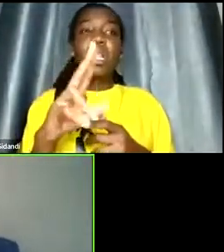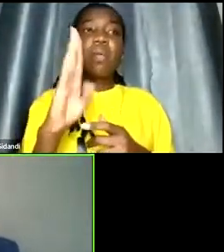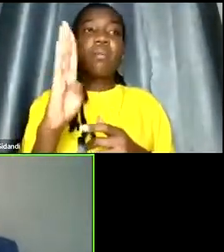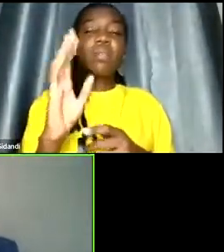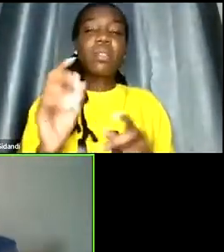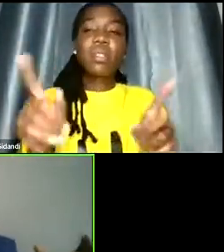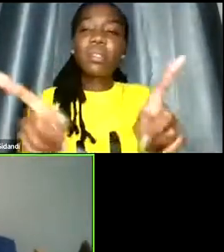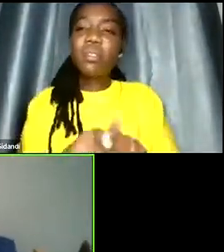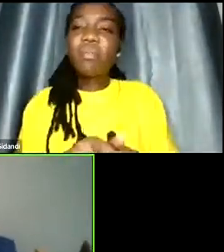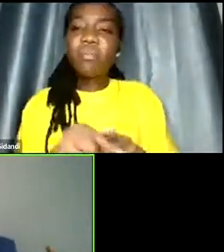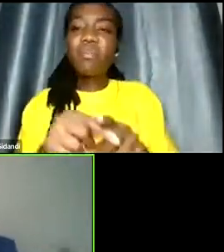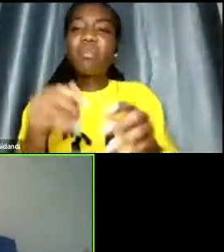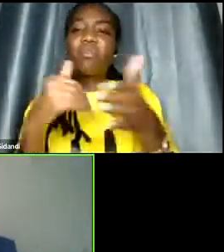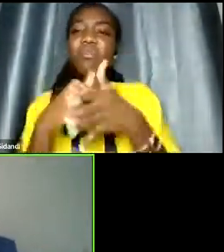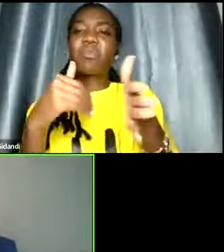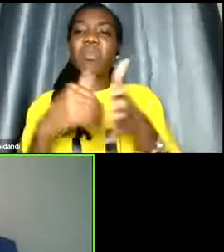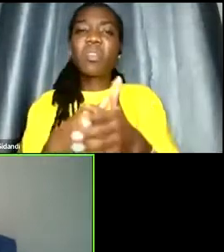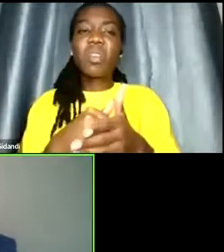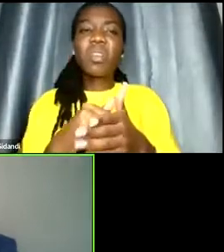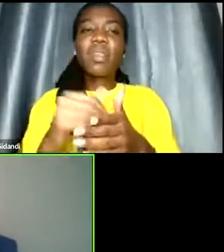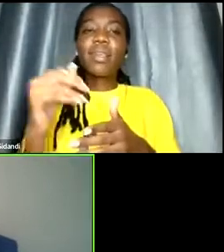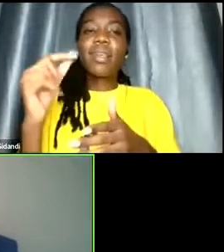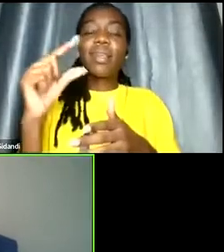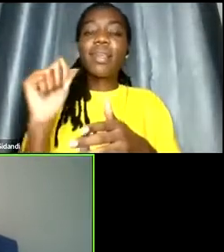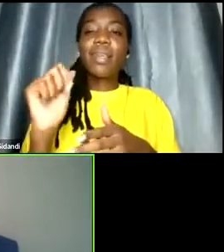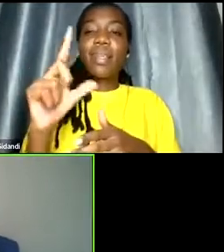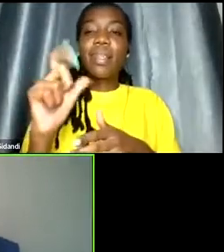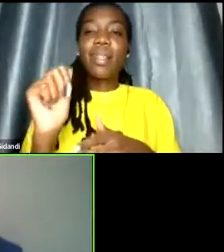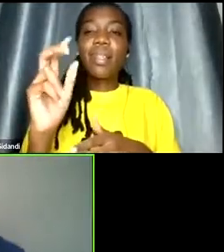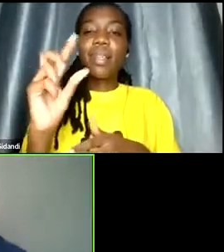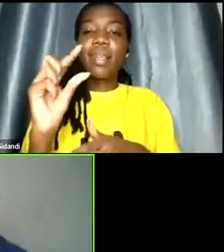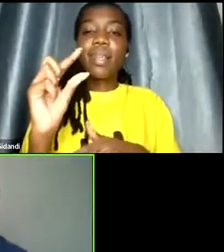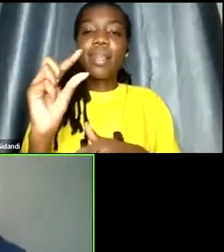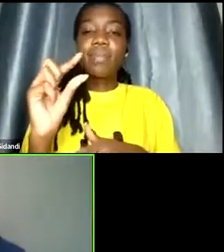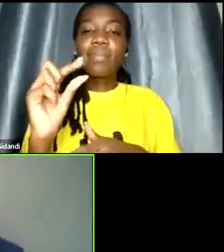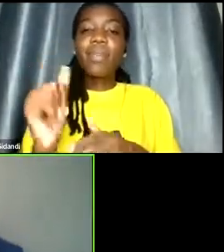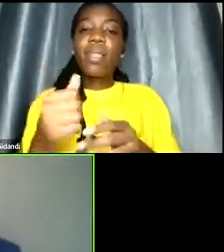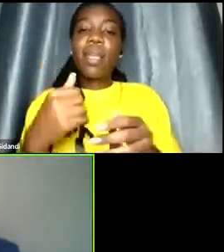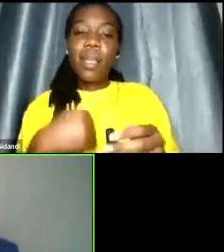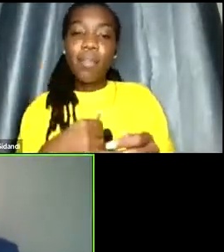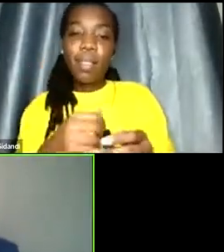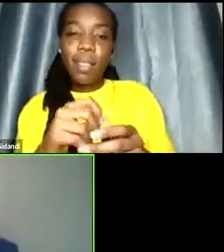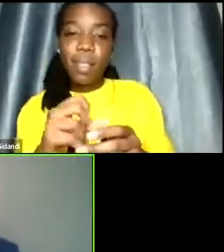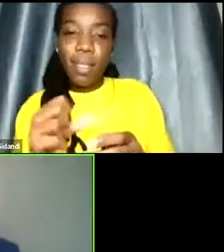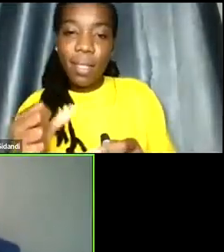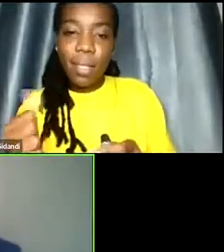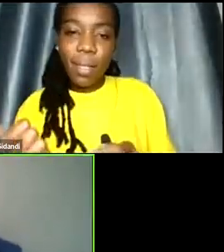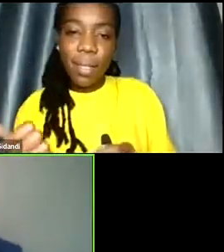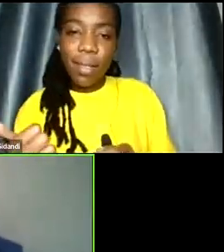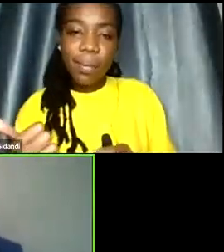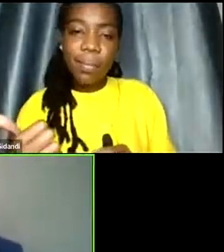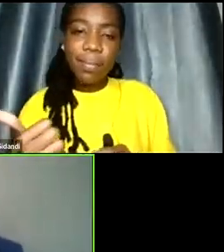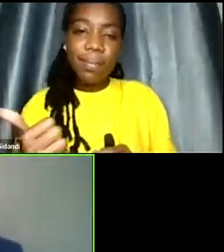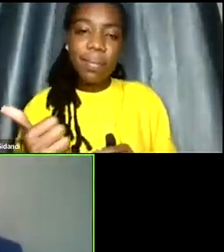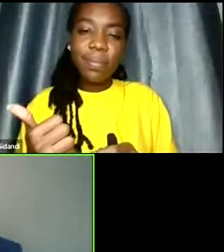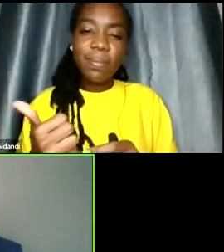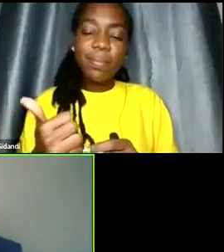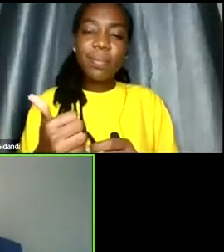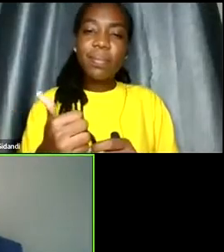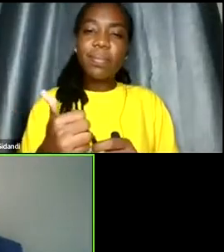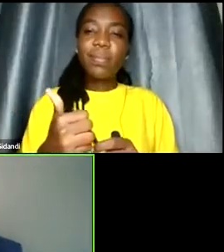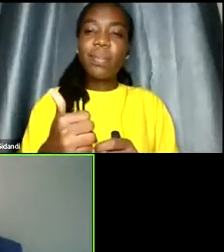go out and buy big name players ready to play. Then you have clubs like Arsenal, Man U, Liverpool, who grow their